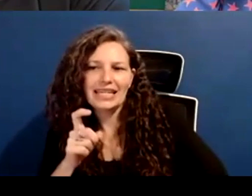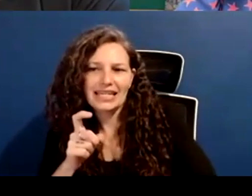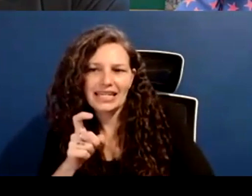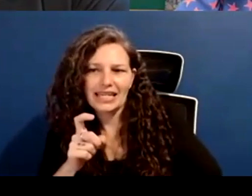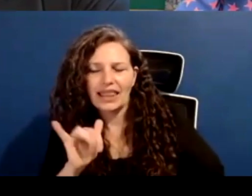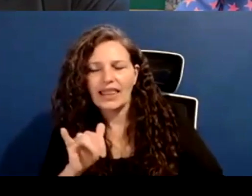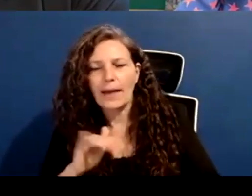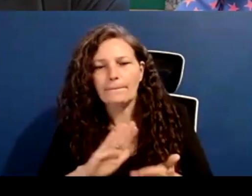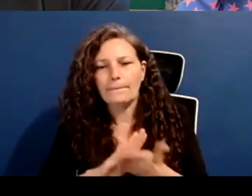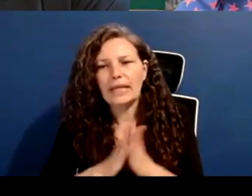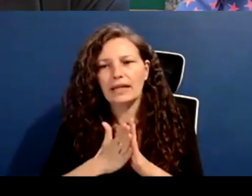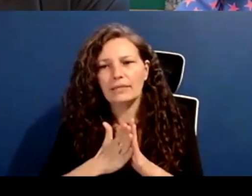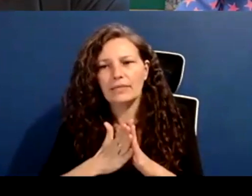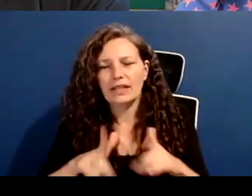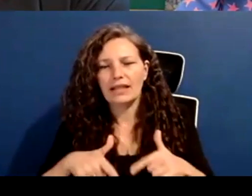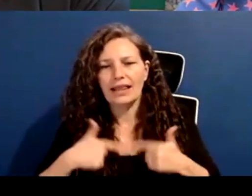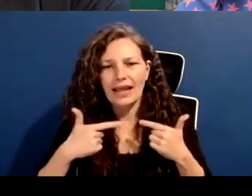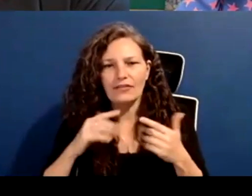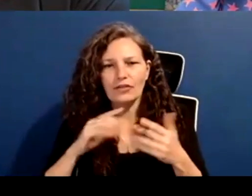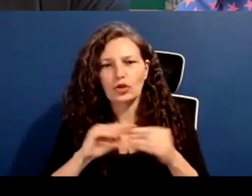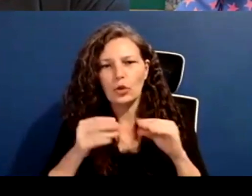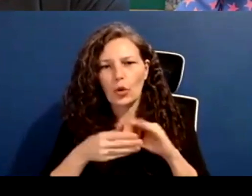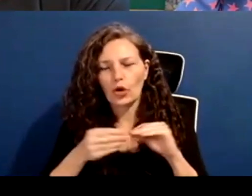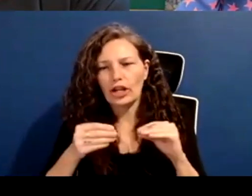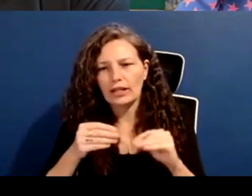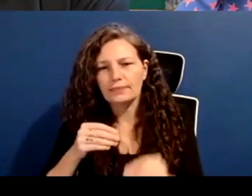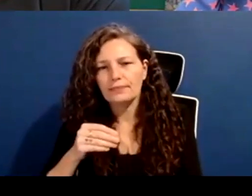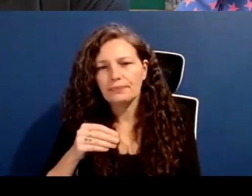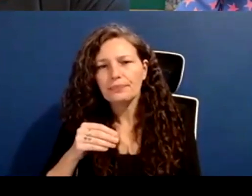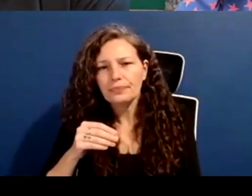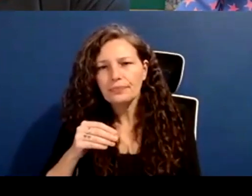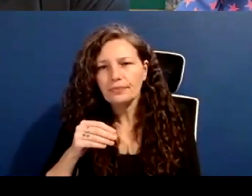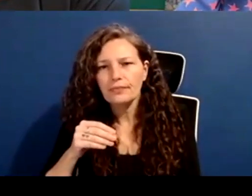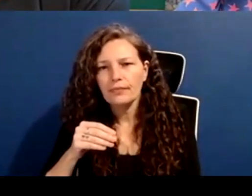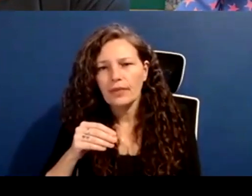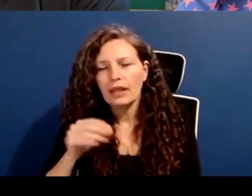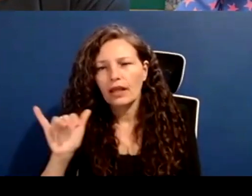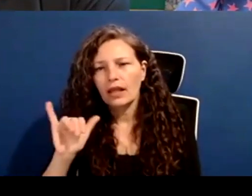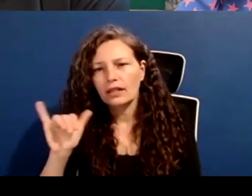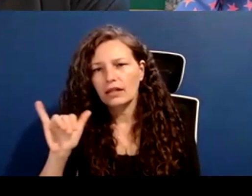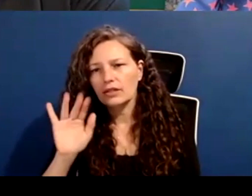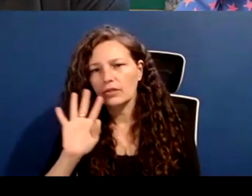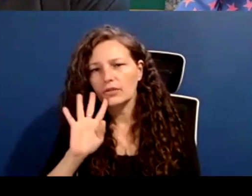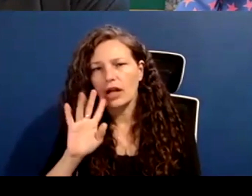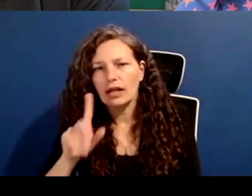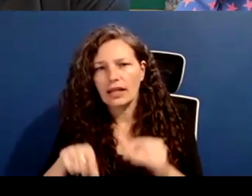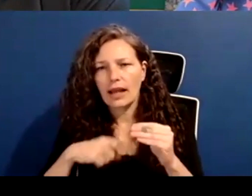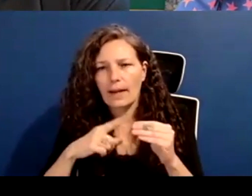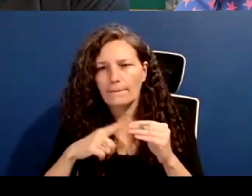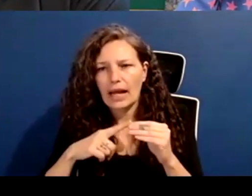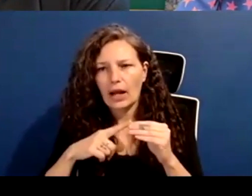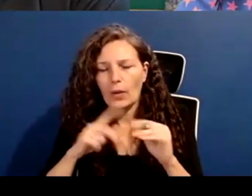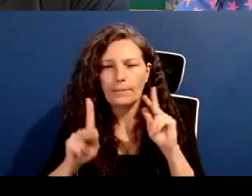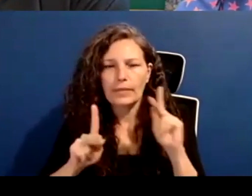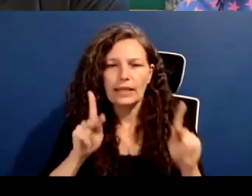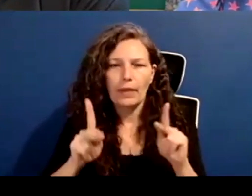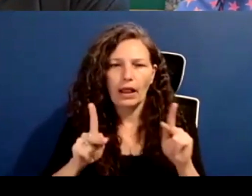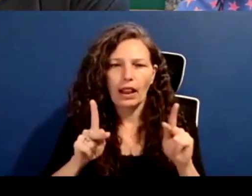story. And Amy talks about this so well in her book about people assuming that